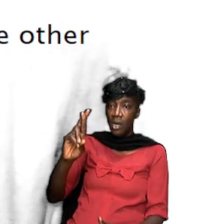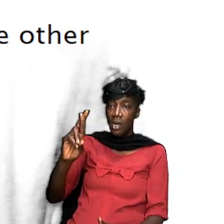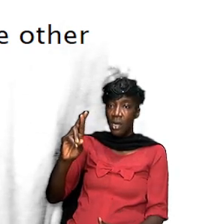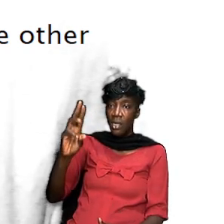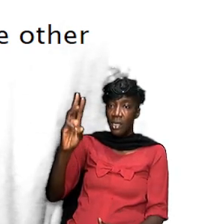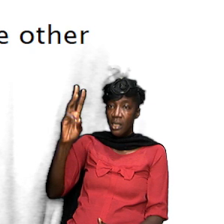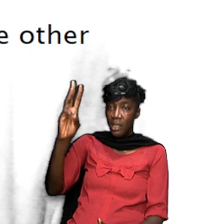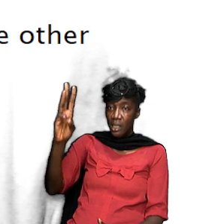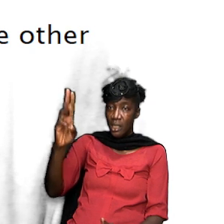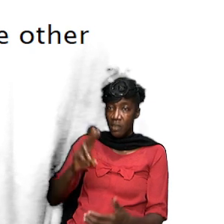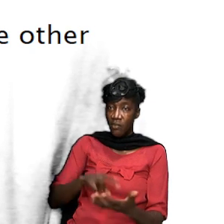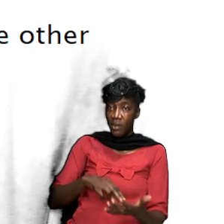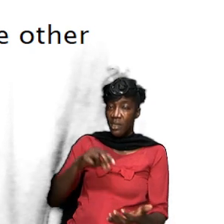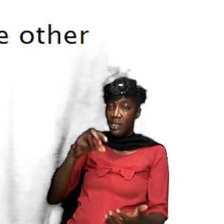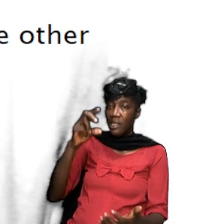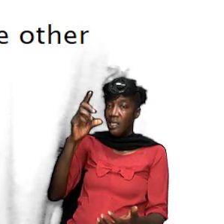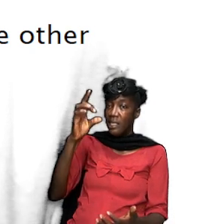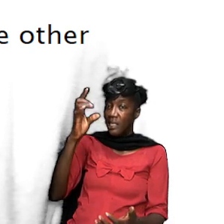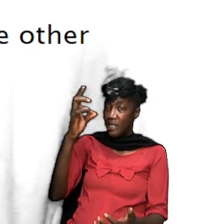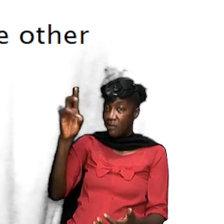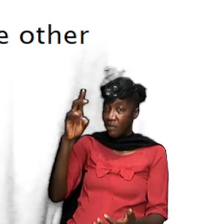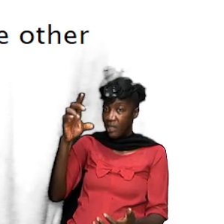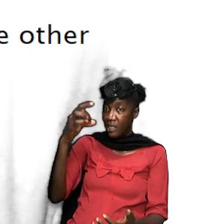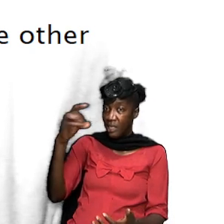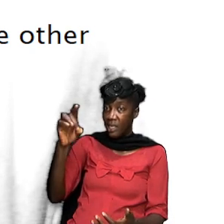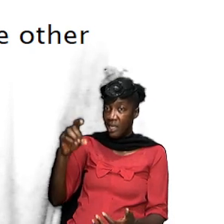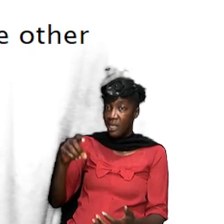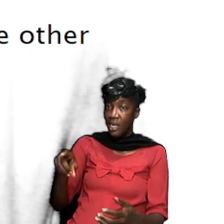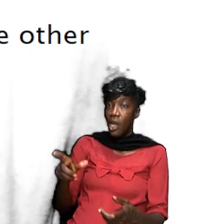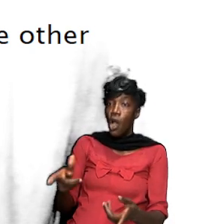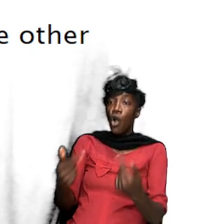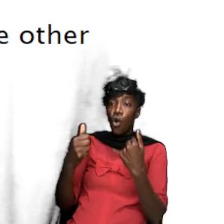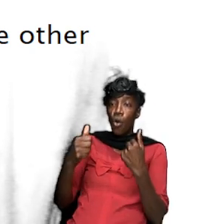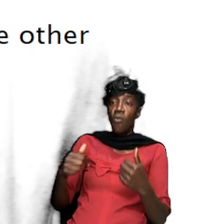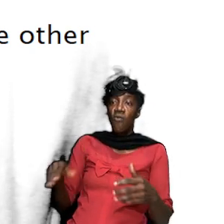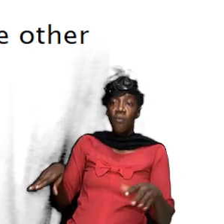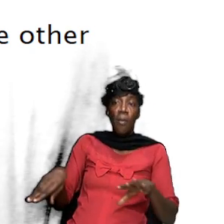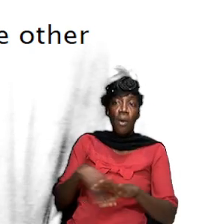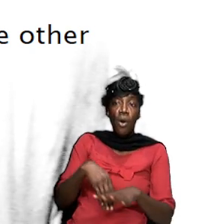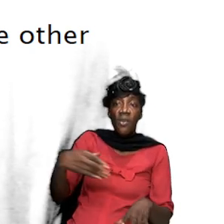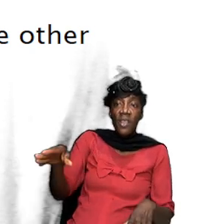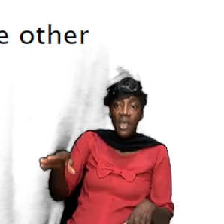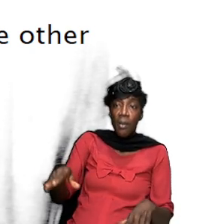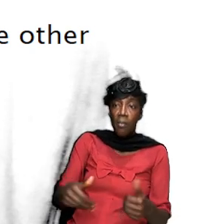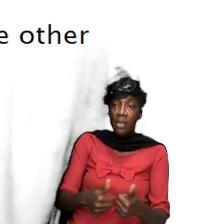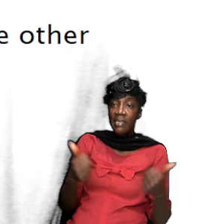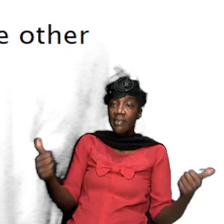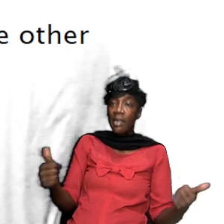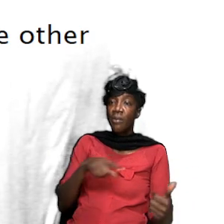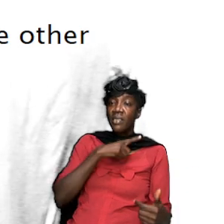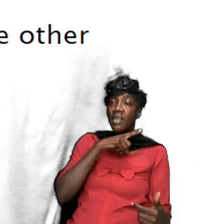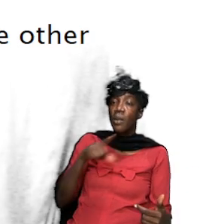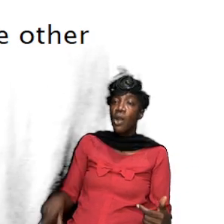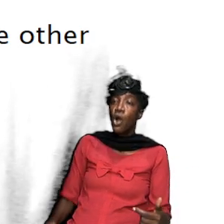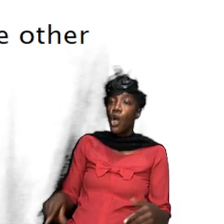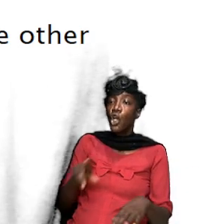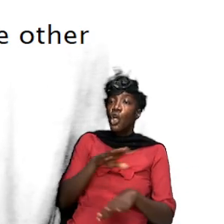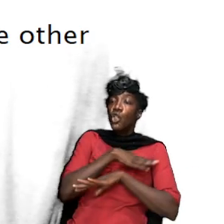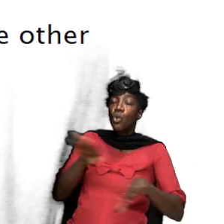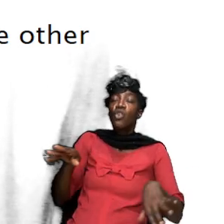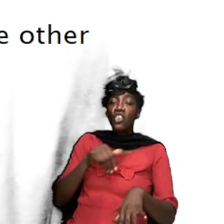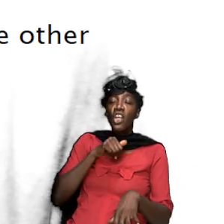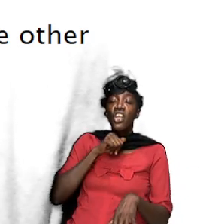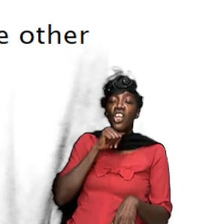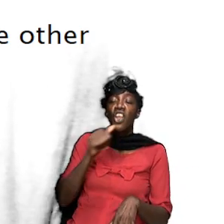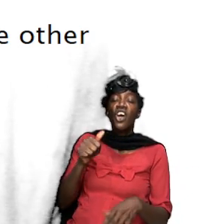from among them, and be ye separate, saith the Lord, and touch not the unclean thing, and I will receive